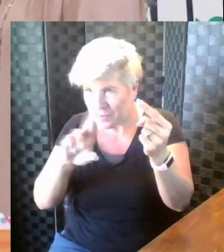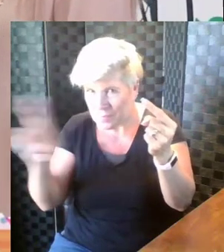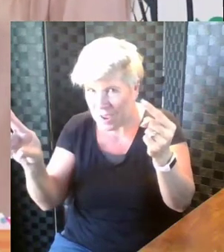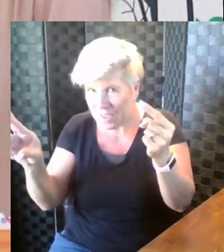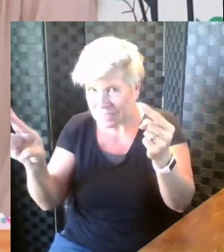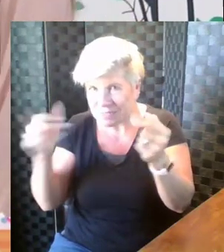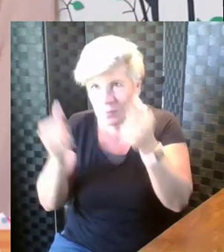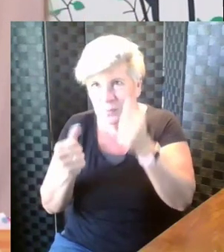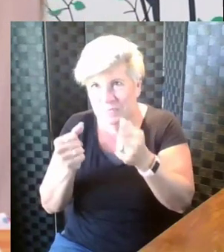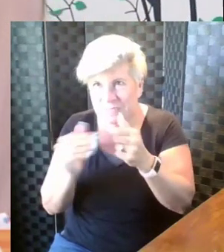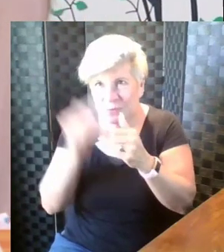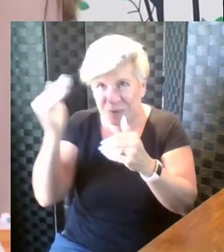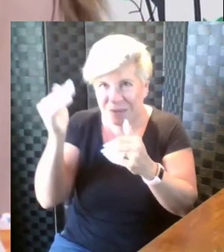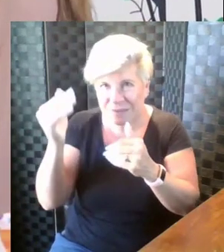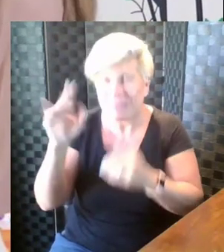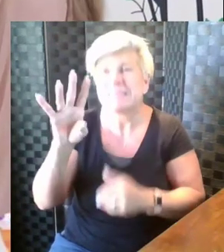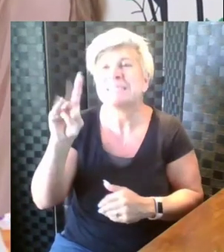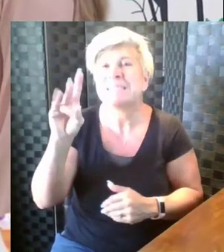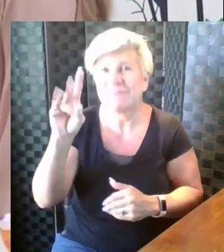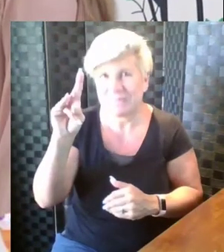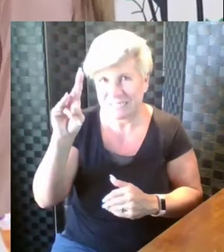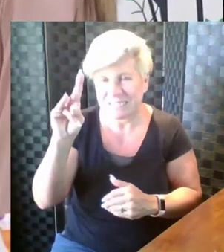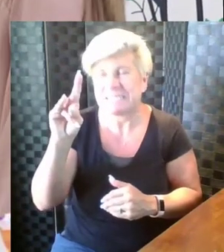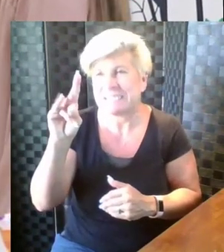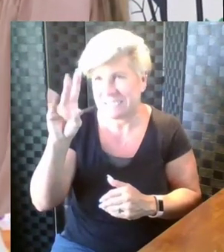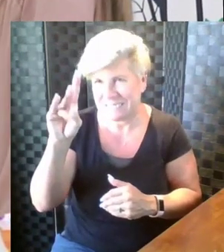line, 17 would be greater